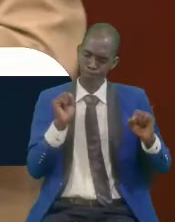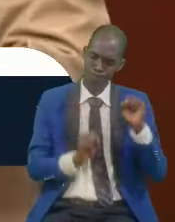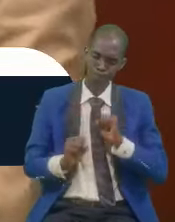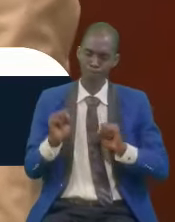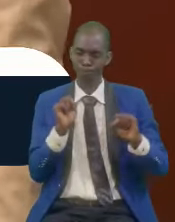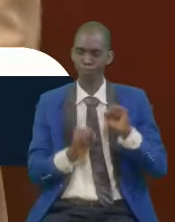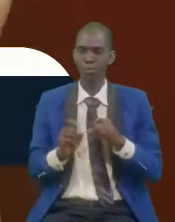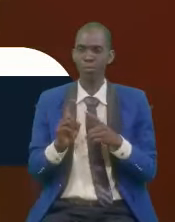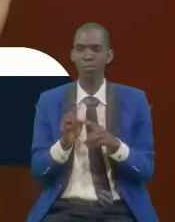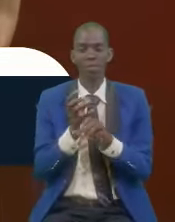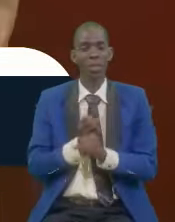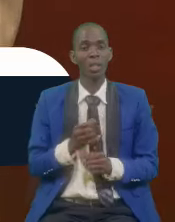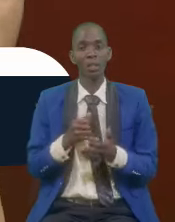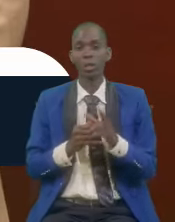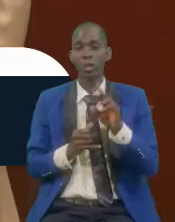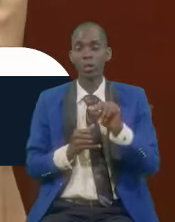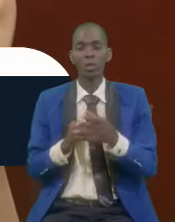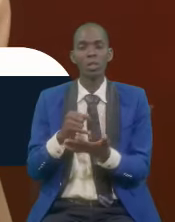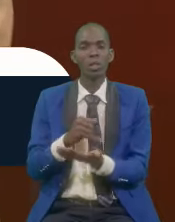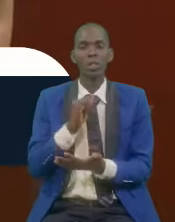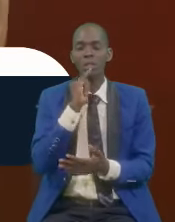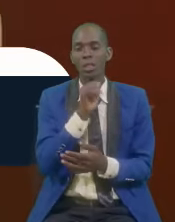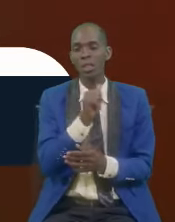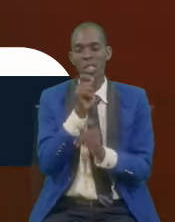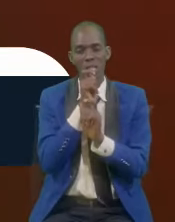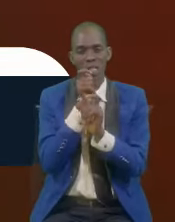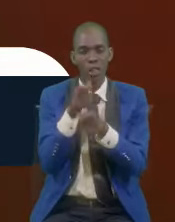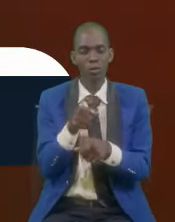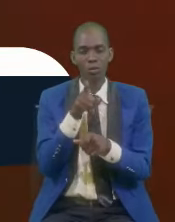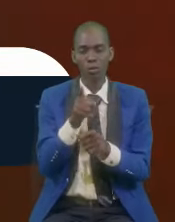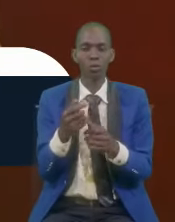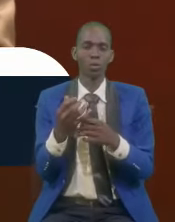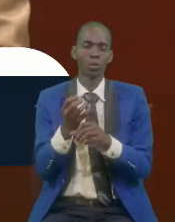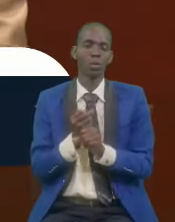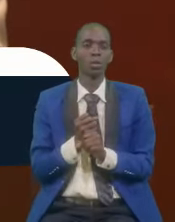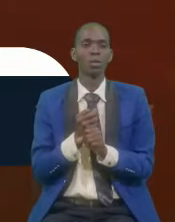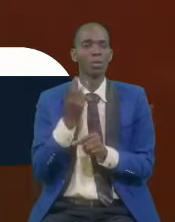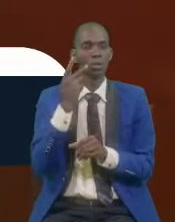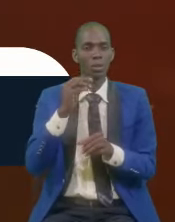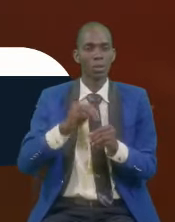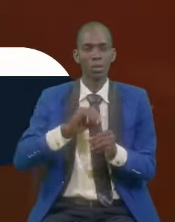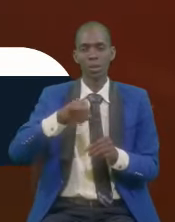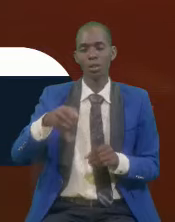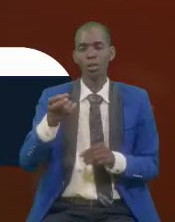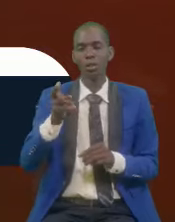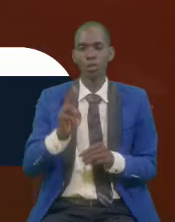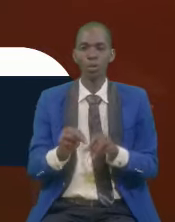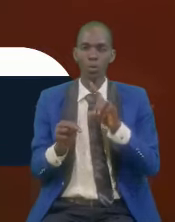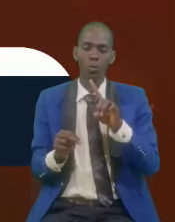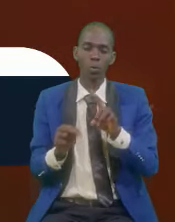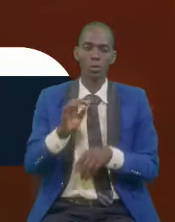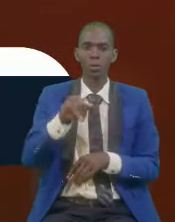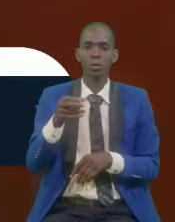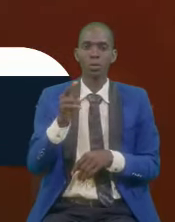attain. It's a gift that you obtain. It tells us in John chapter 1, reading